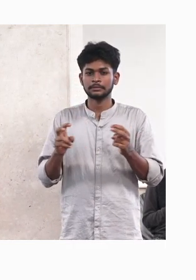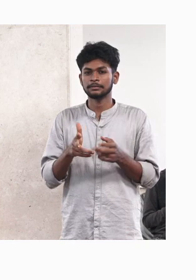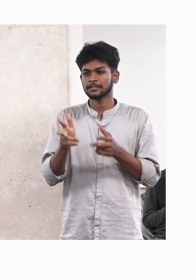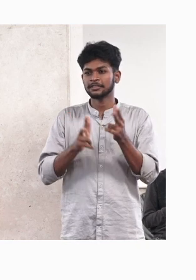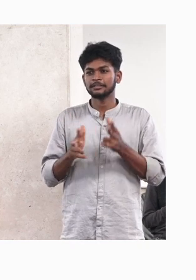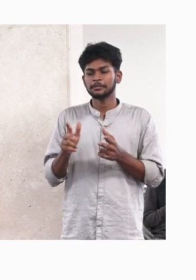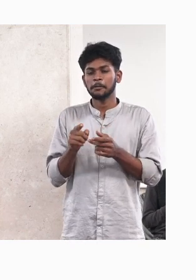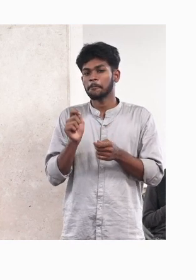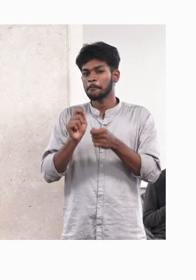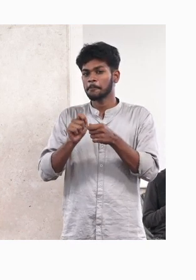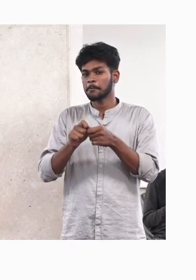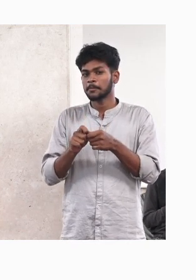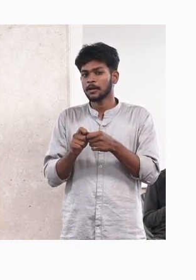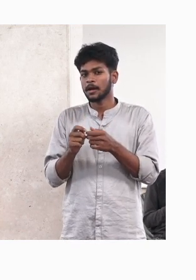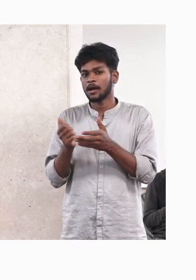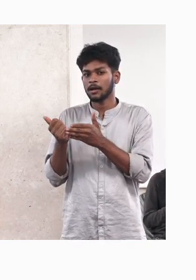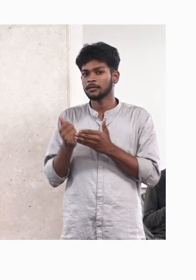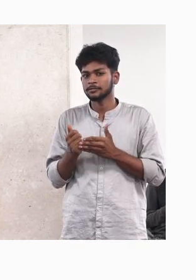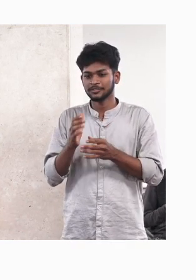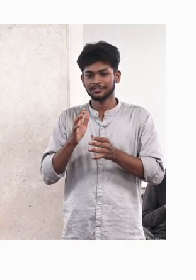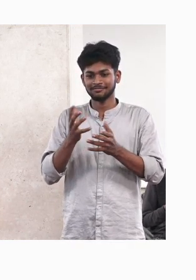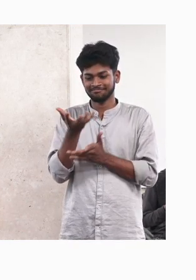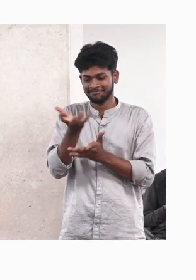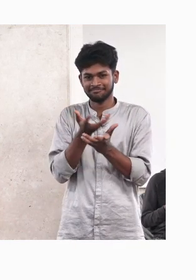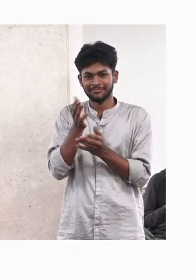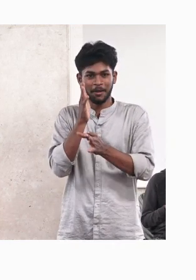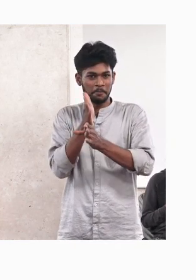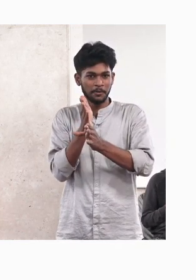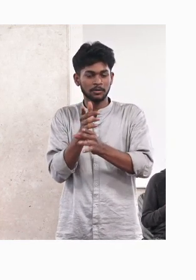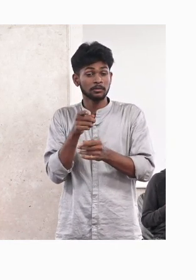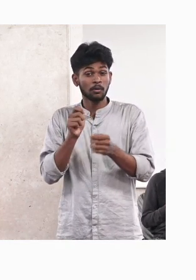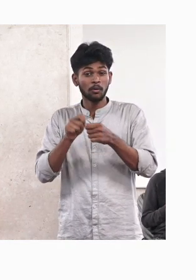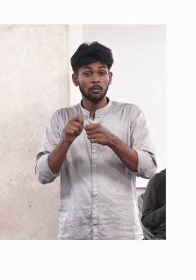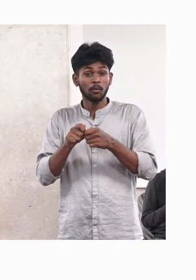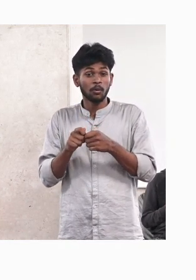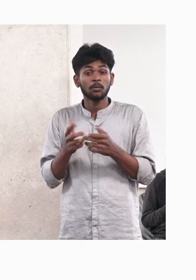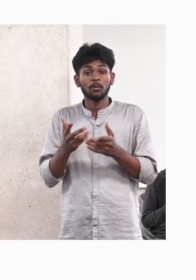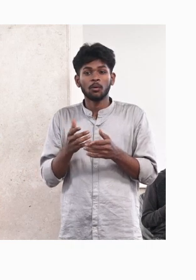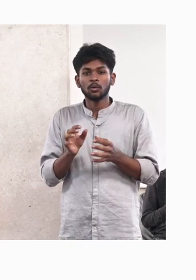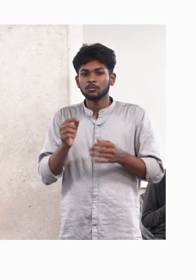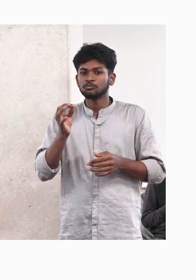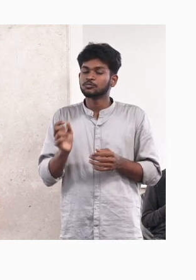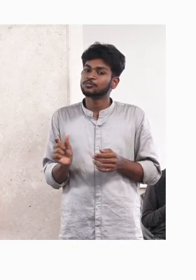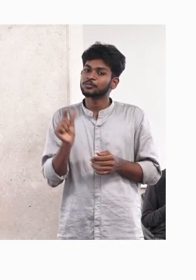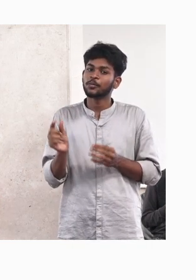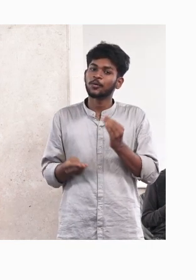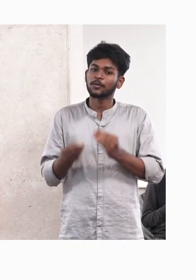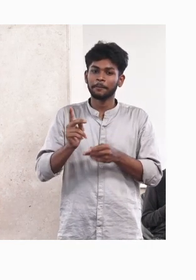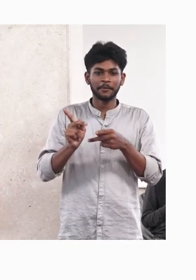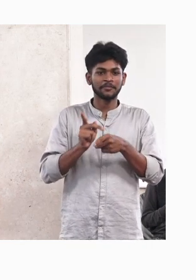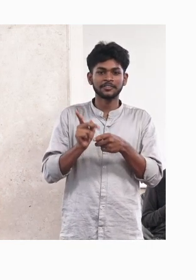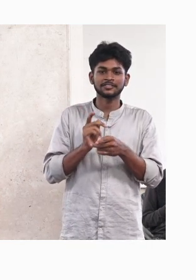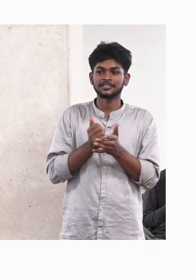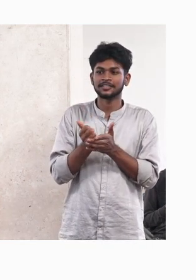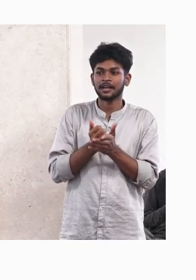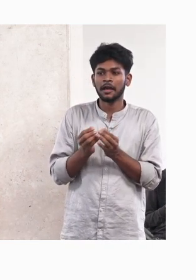what makes dialogical approach very functional, useful for clients and for professionals